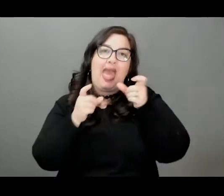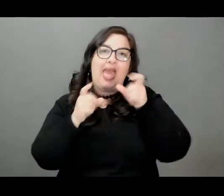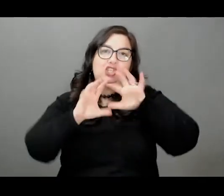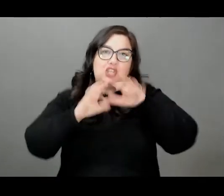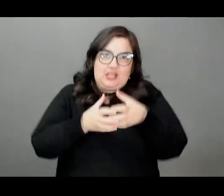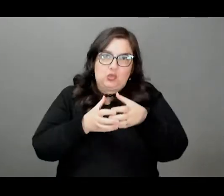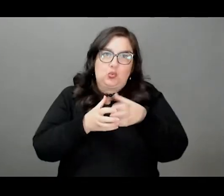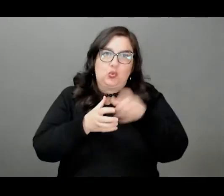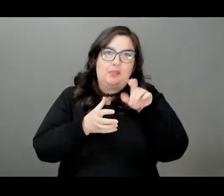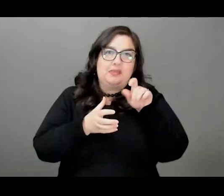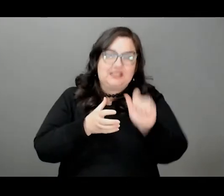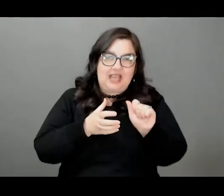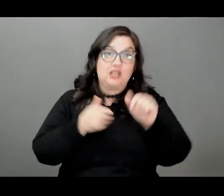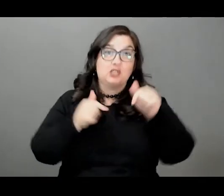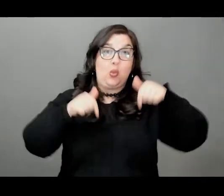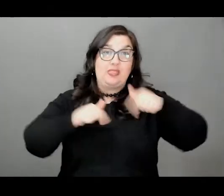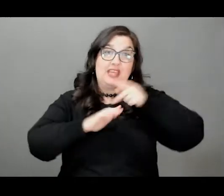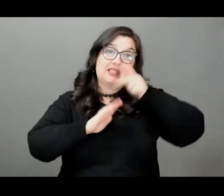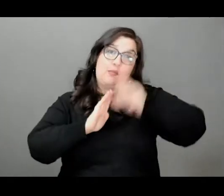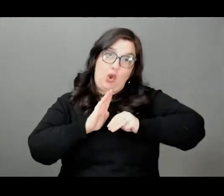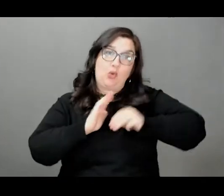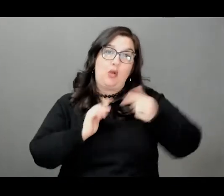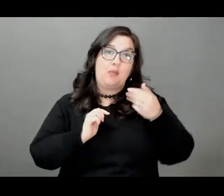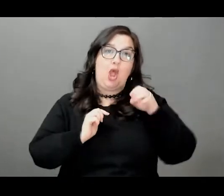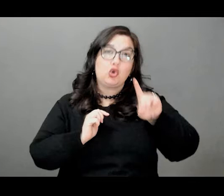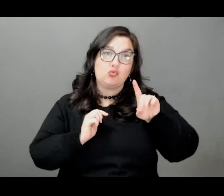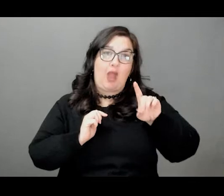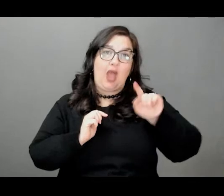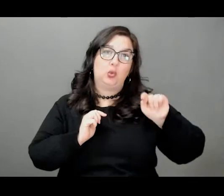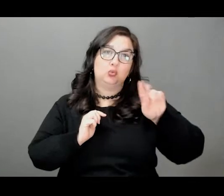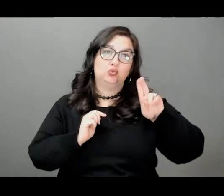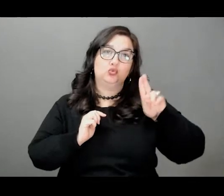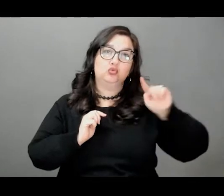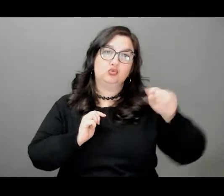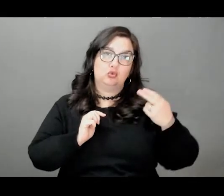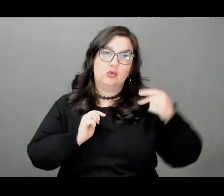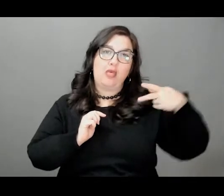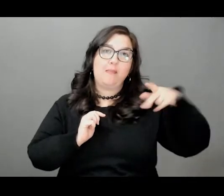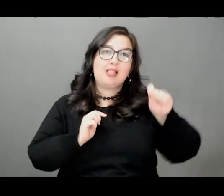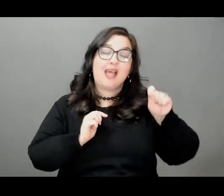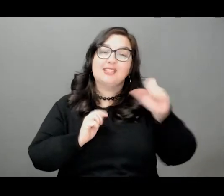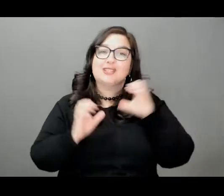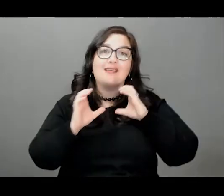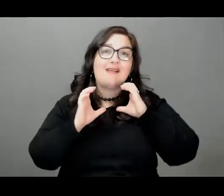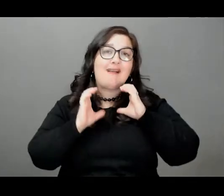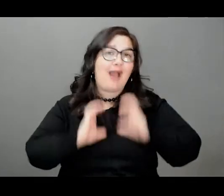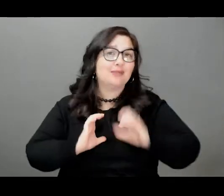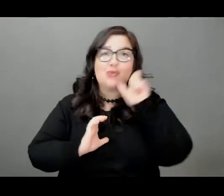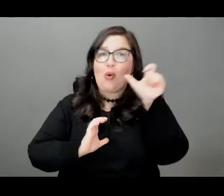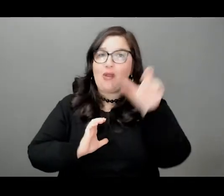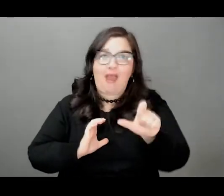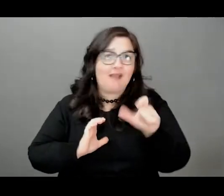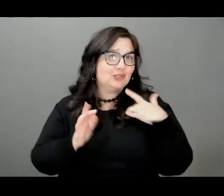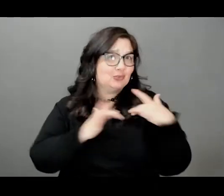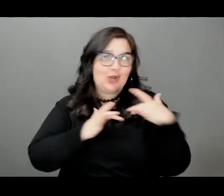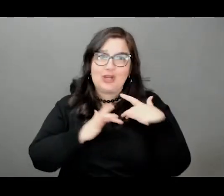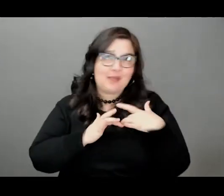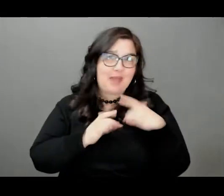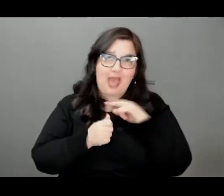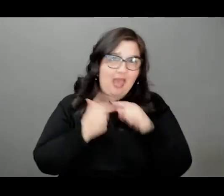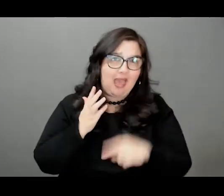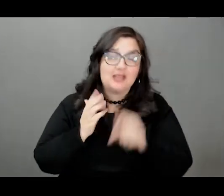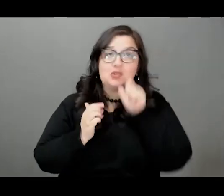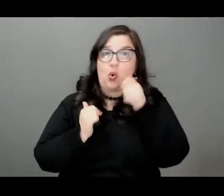stitching together that labeling workflow, right, and then managing the group of labelers, right. So with Ground Truth Plus, customers do not have to worry about any of these